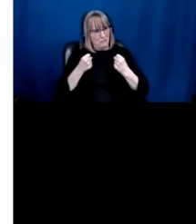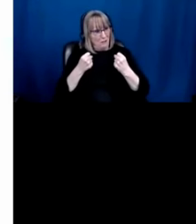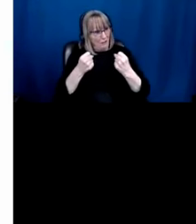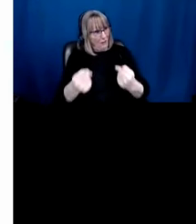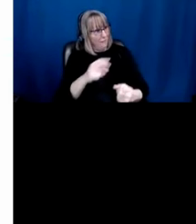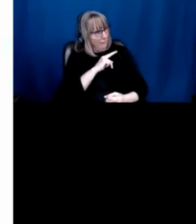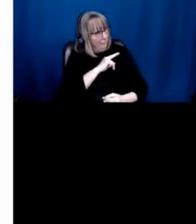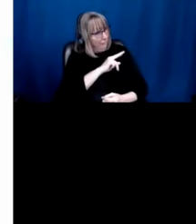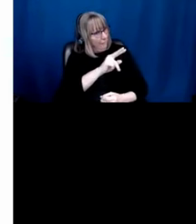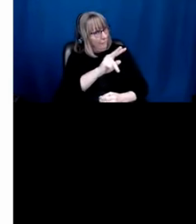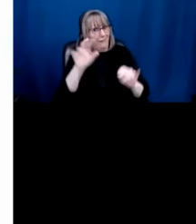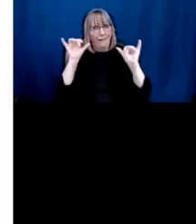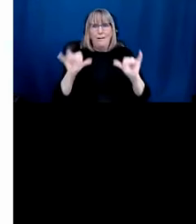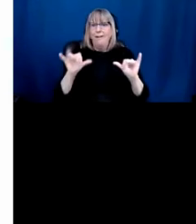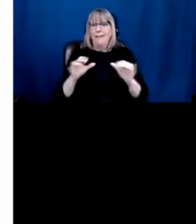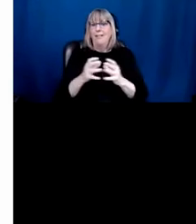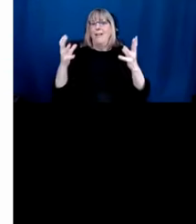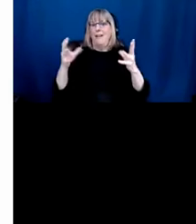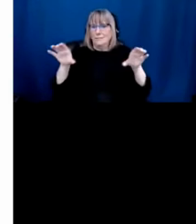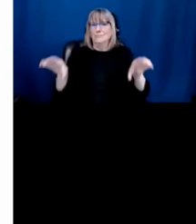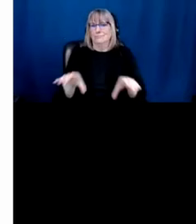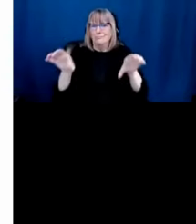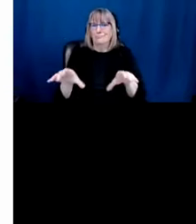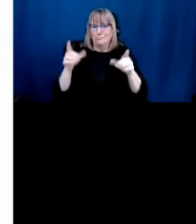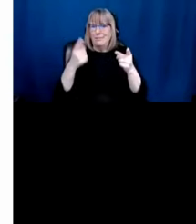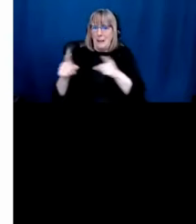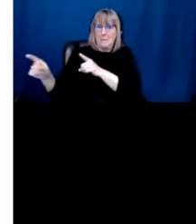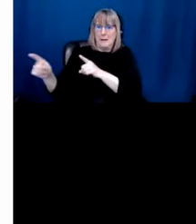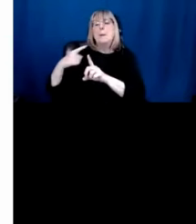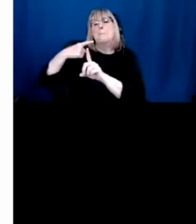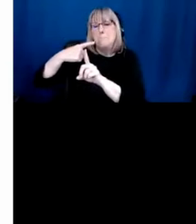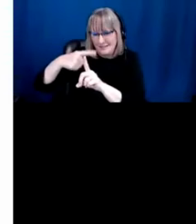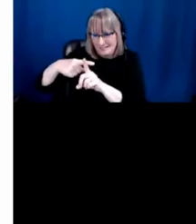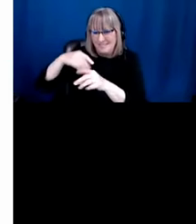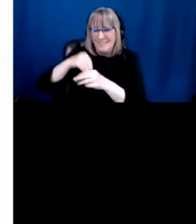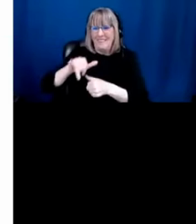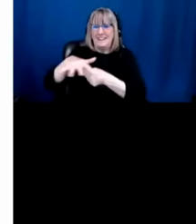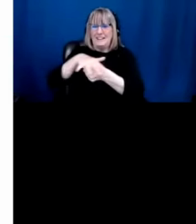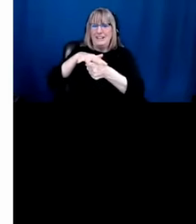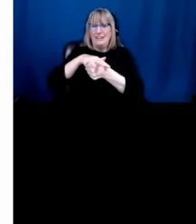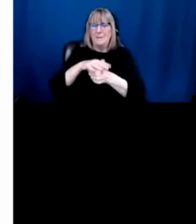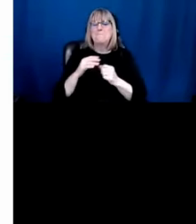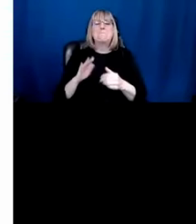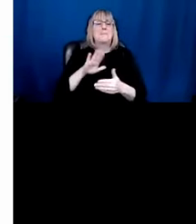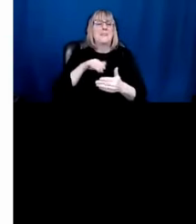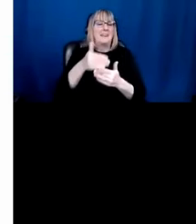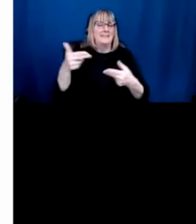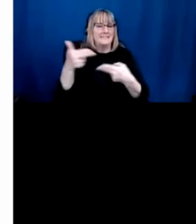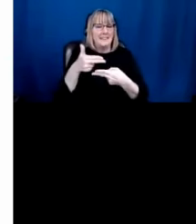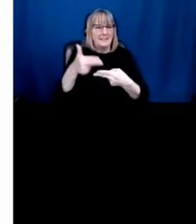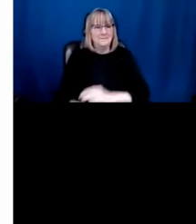today. There's a lot of activity going on, positive activity. Next slide, please.